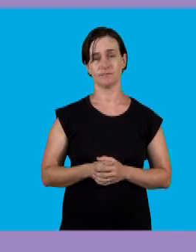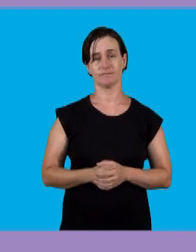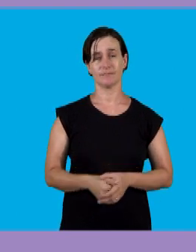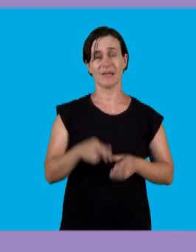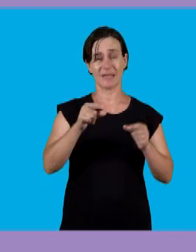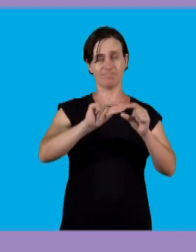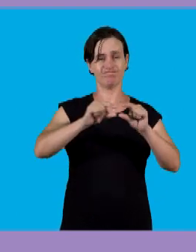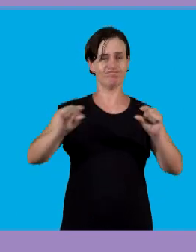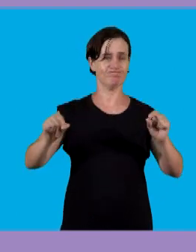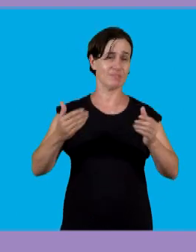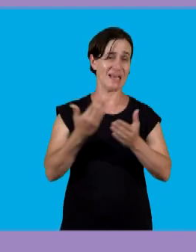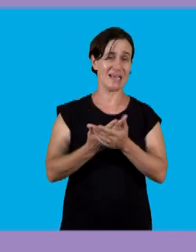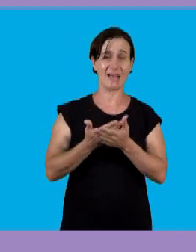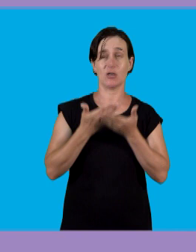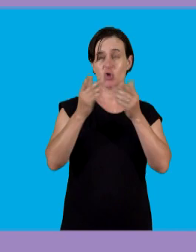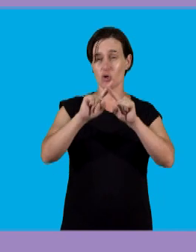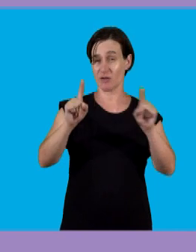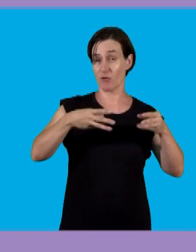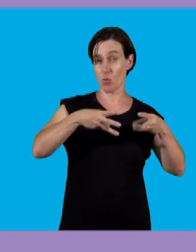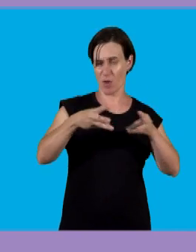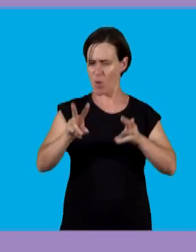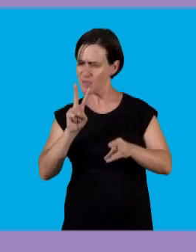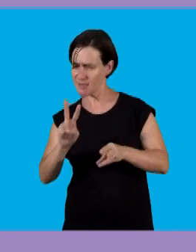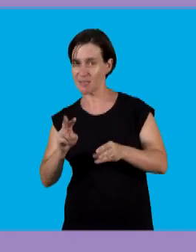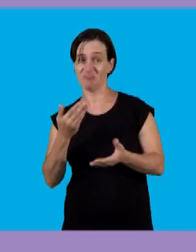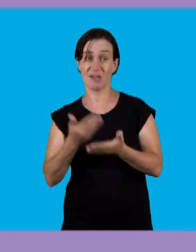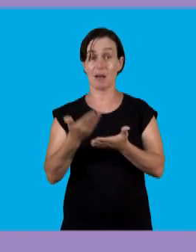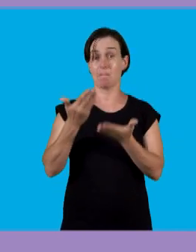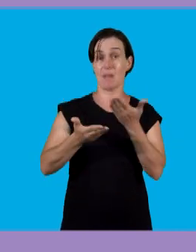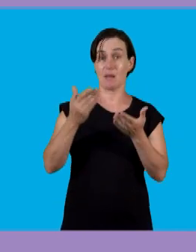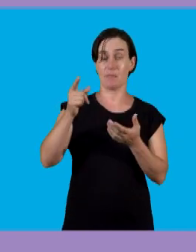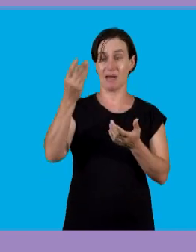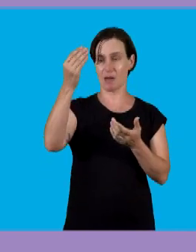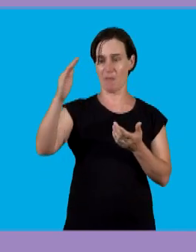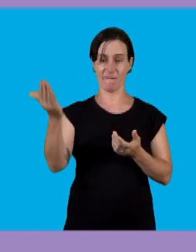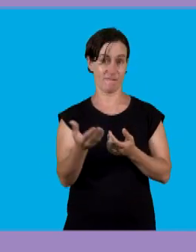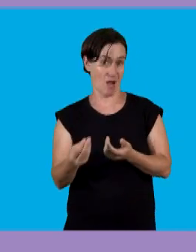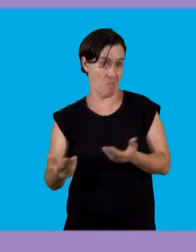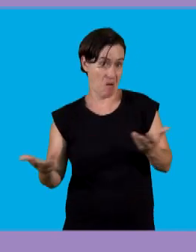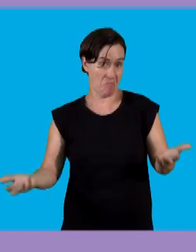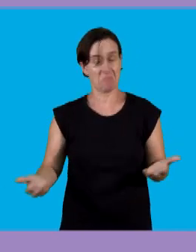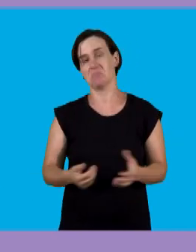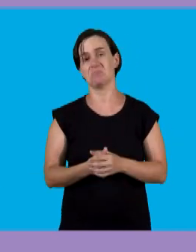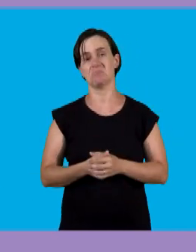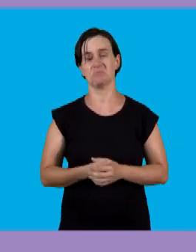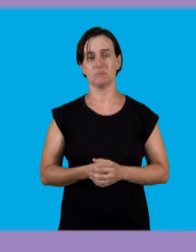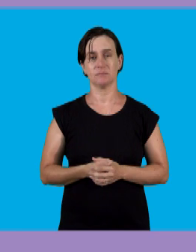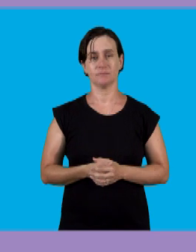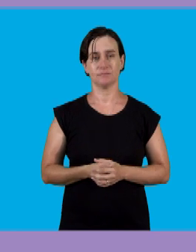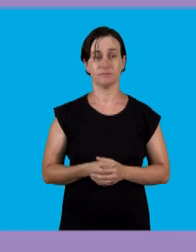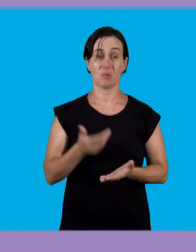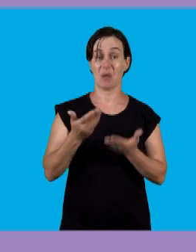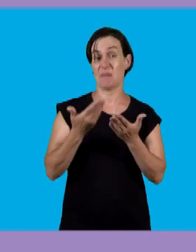expression can come presented as a fraction, because we know that when we are dividing, we are dealing with fractions. So this could